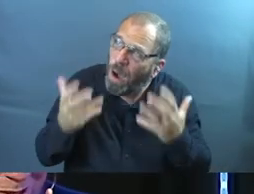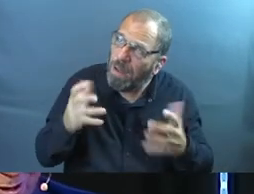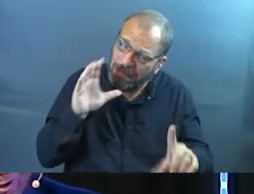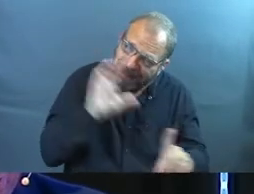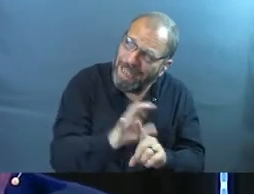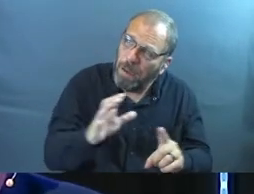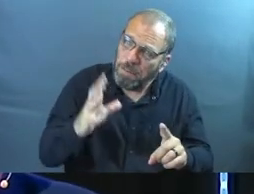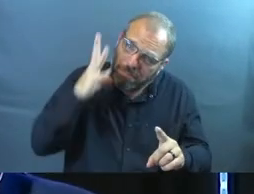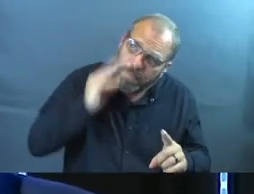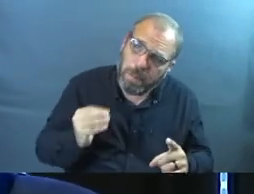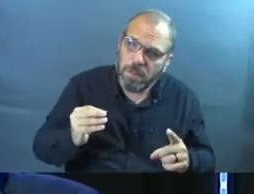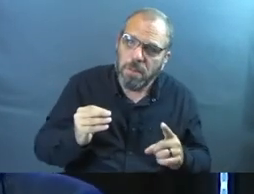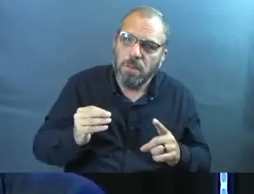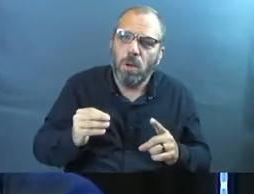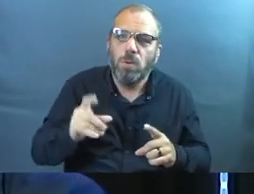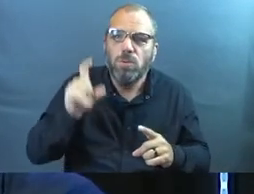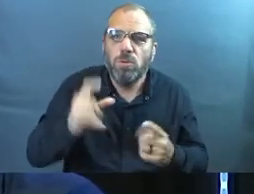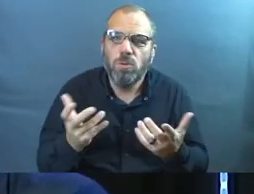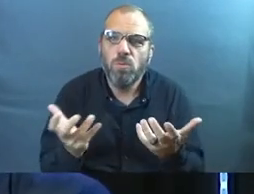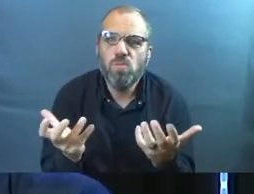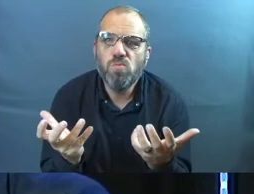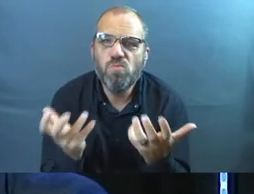We ought to want it.